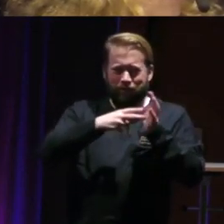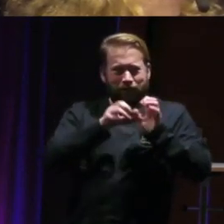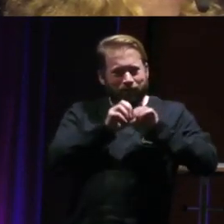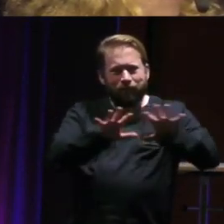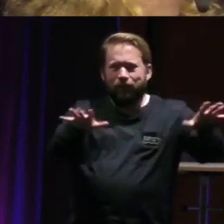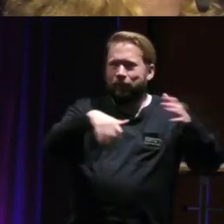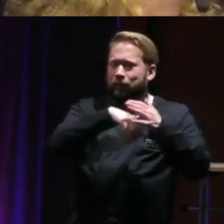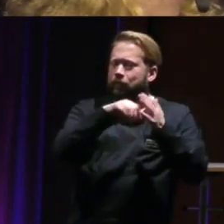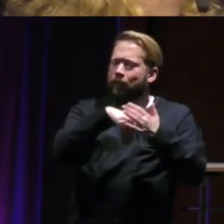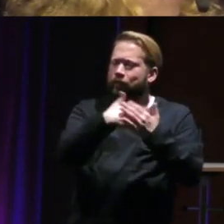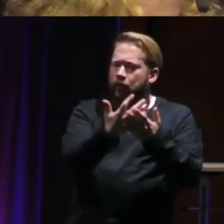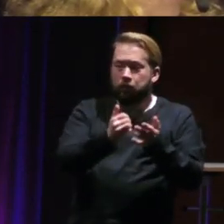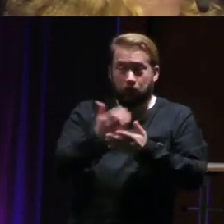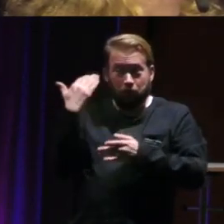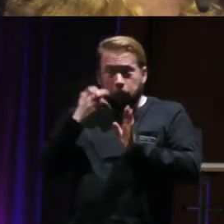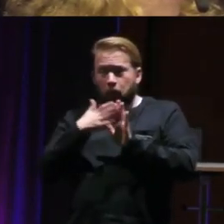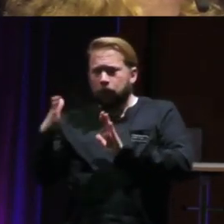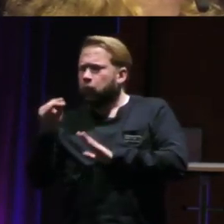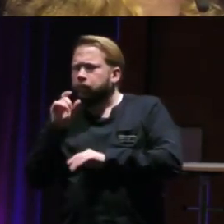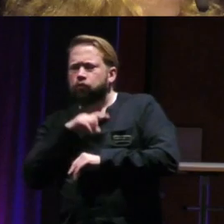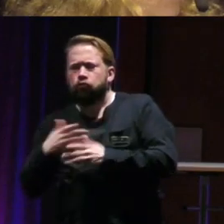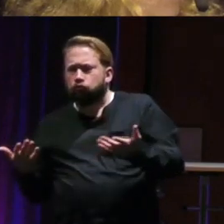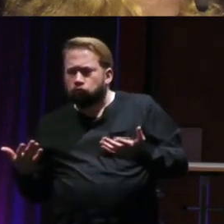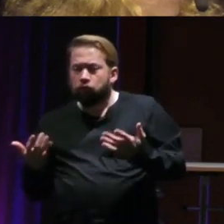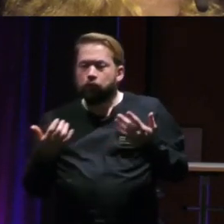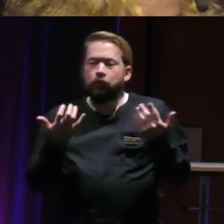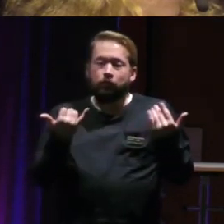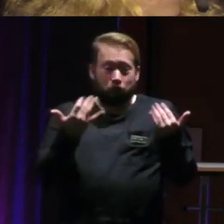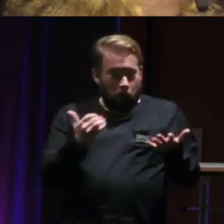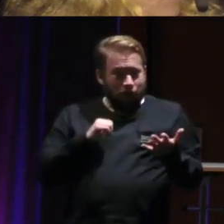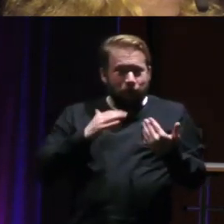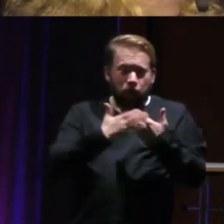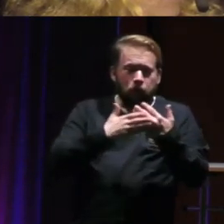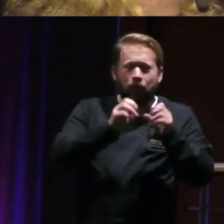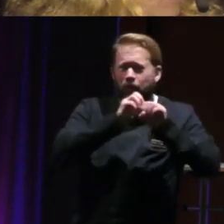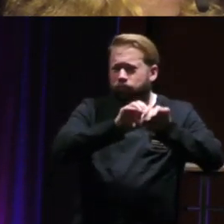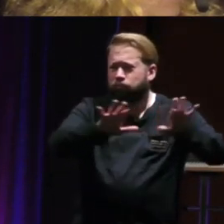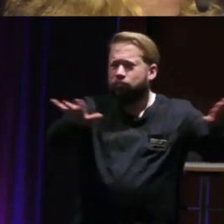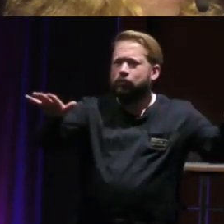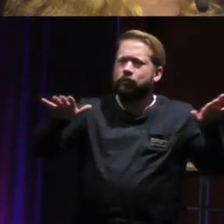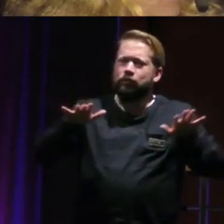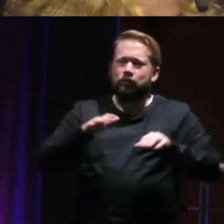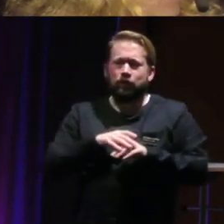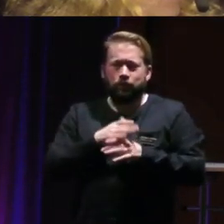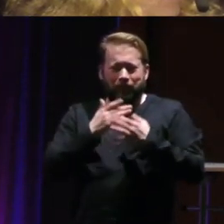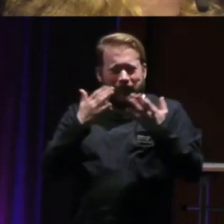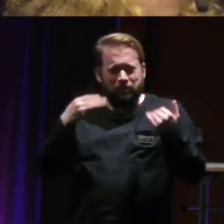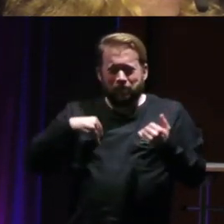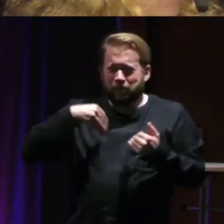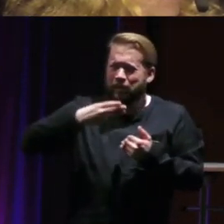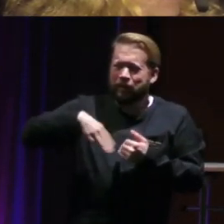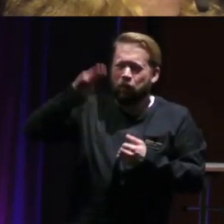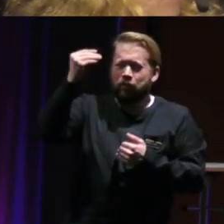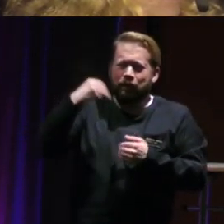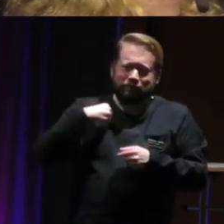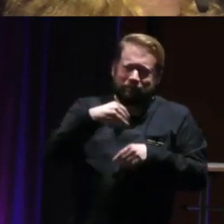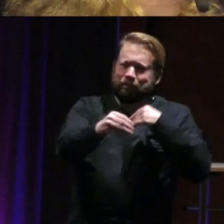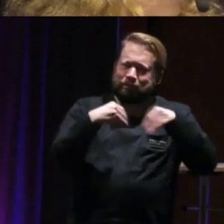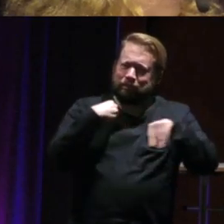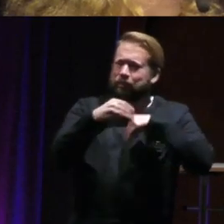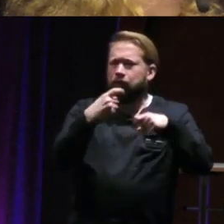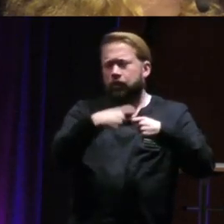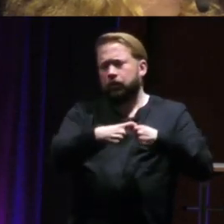nets, computer nets and everything, so they it's billions of dollars which are going to spread